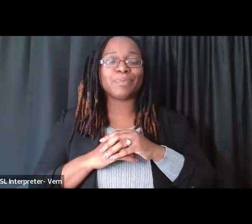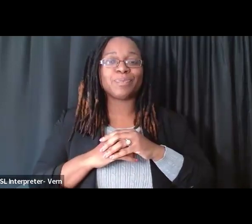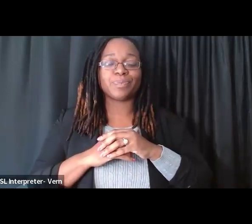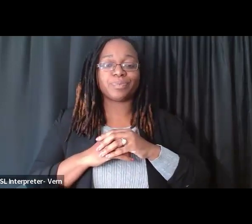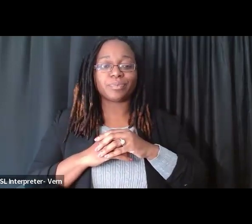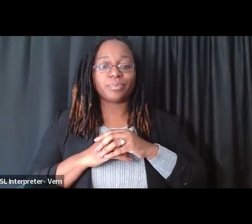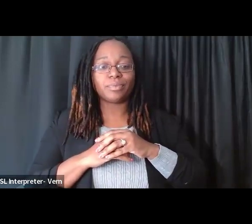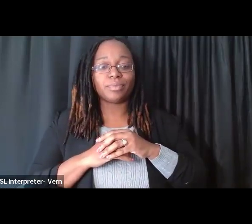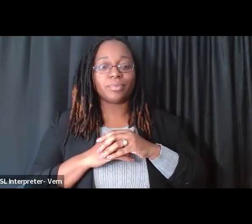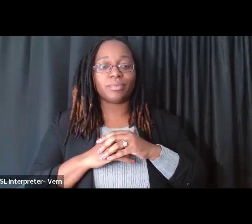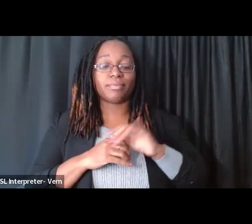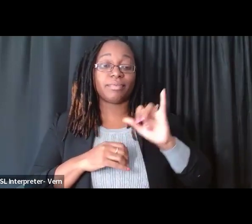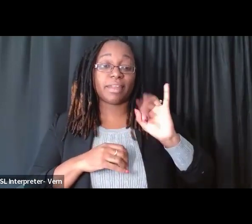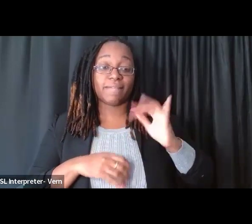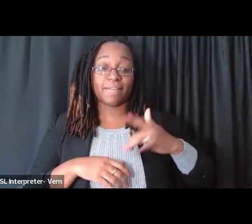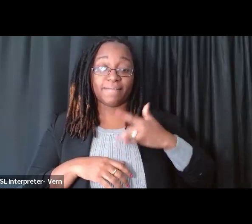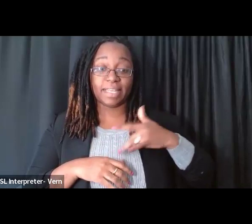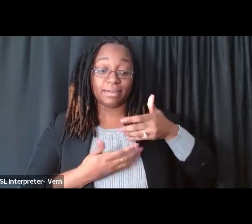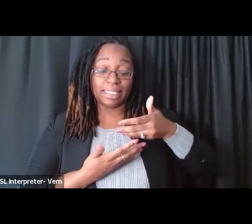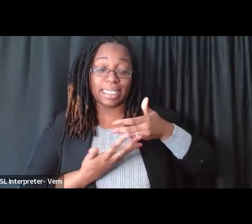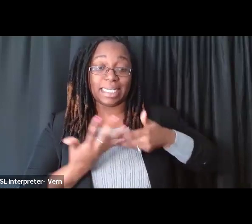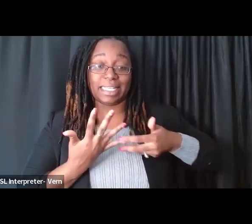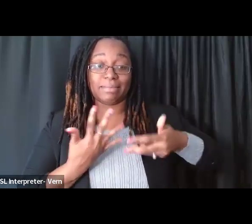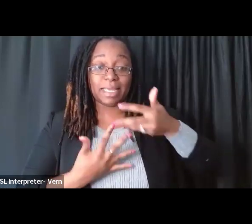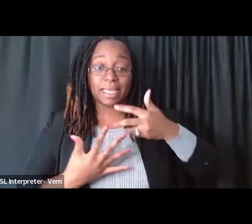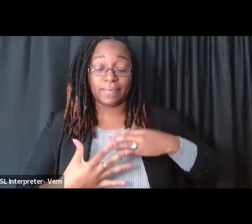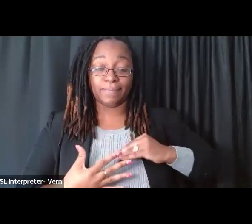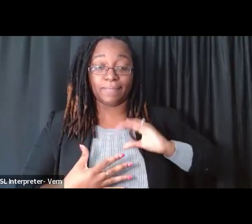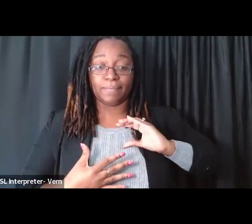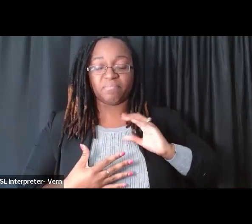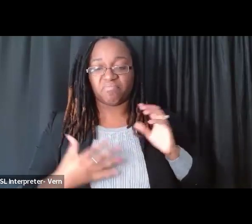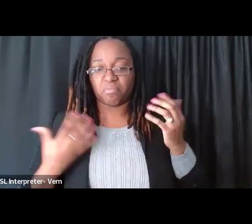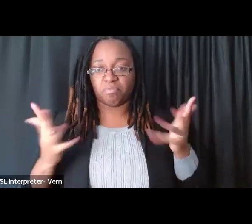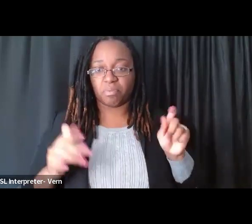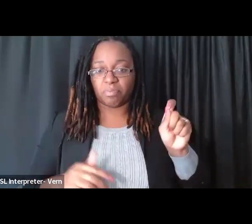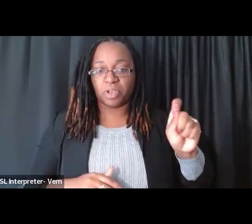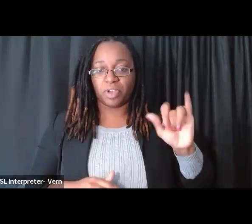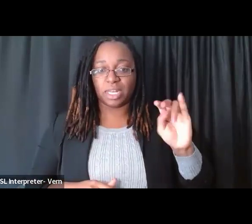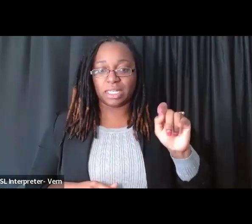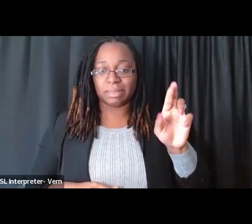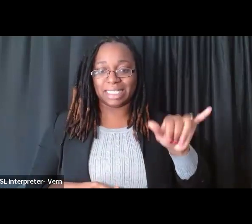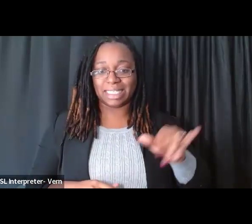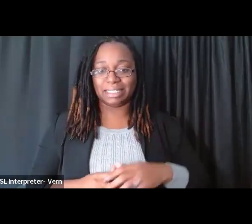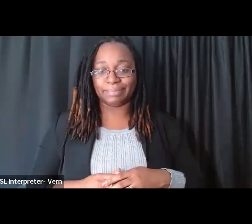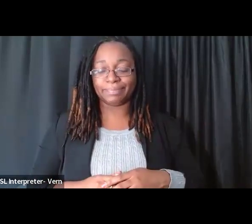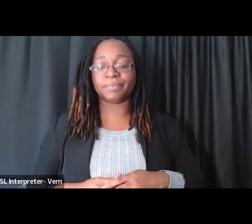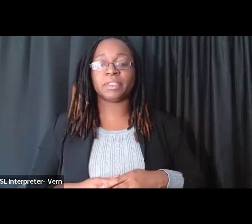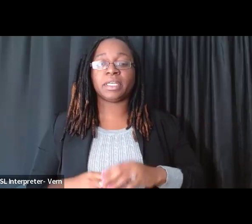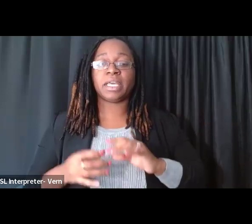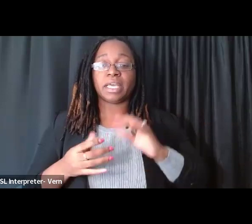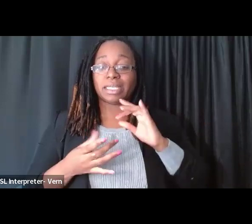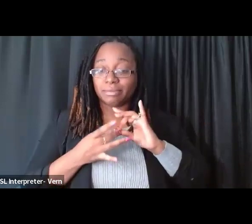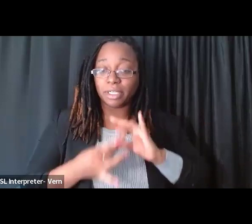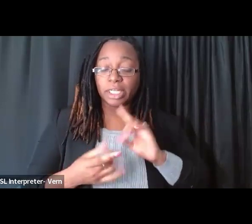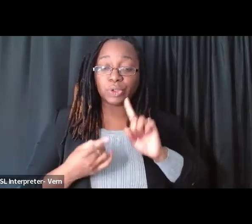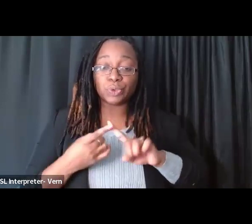in the rehearsal process is, if it feels intimate, it's intimacy. This is to regards in both boundaries and